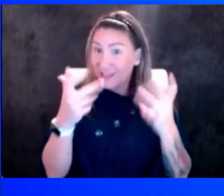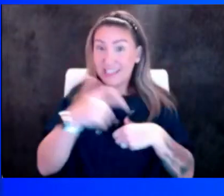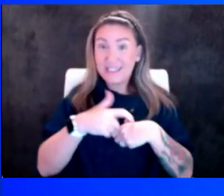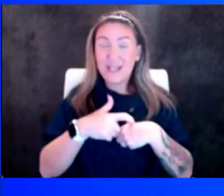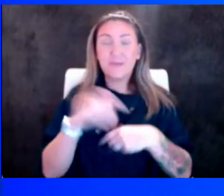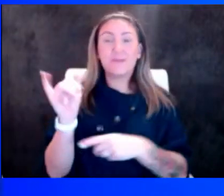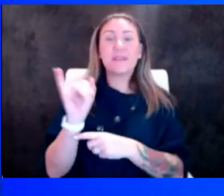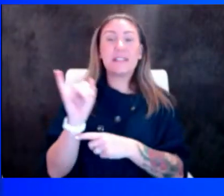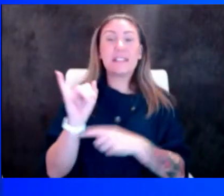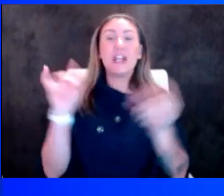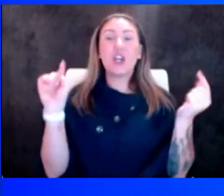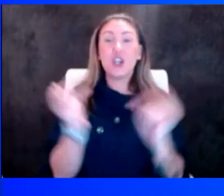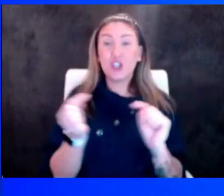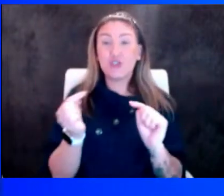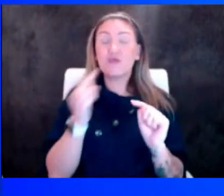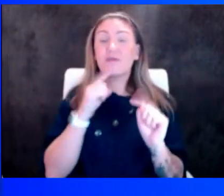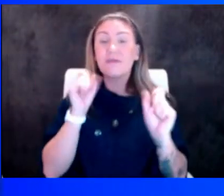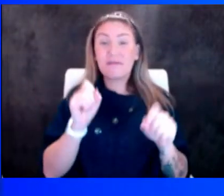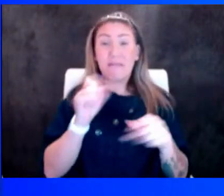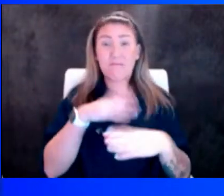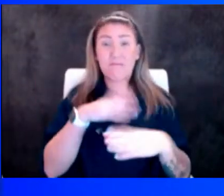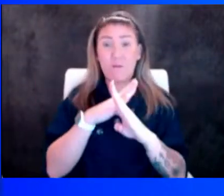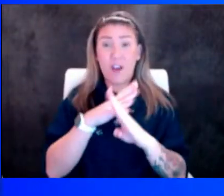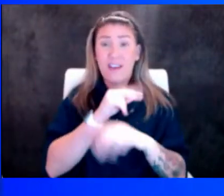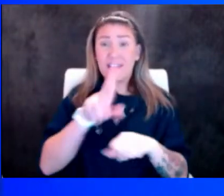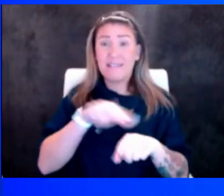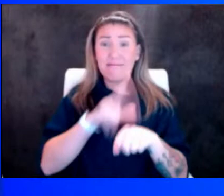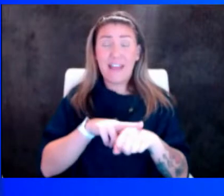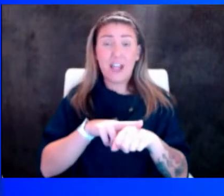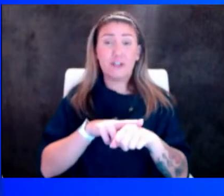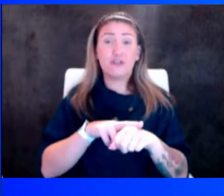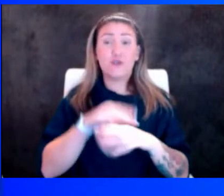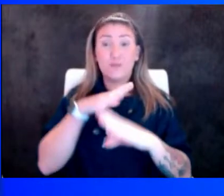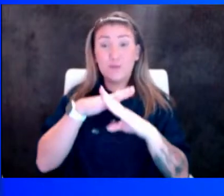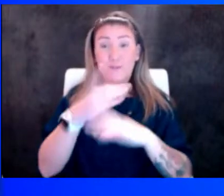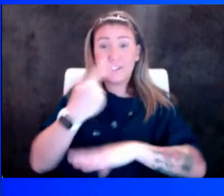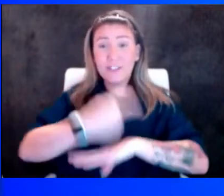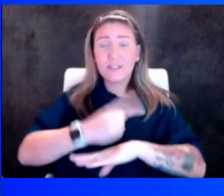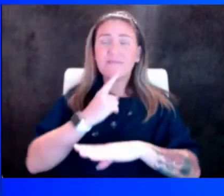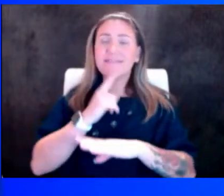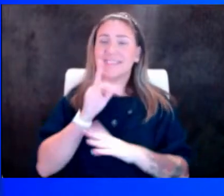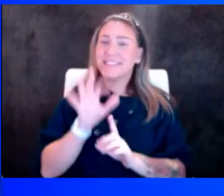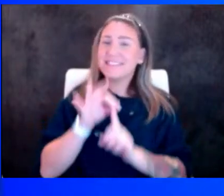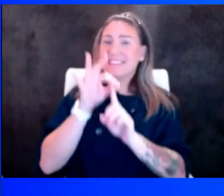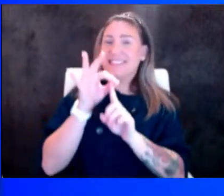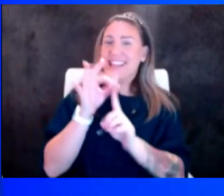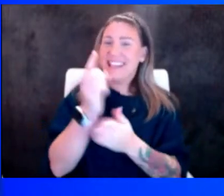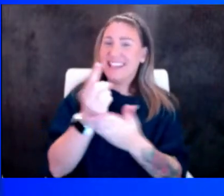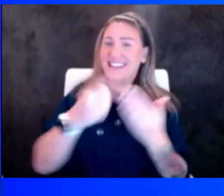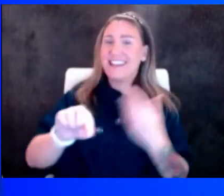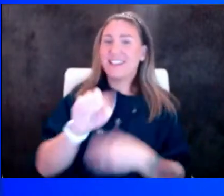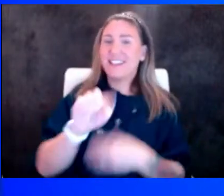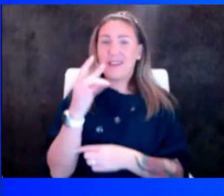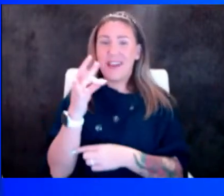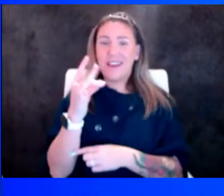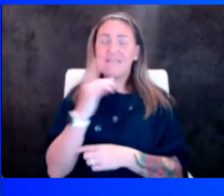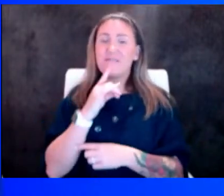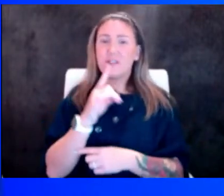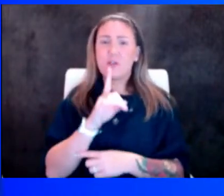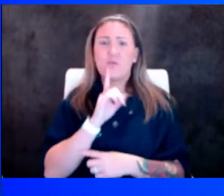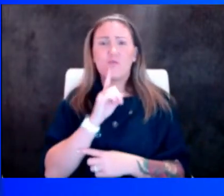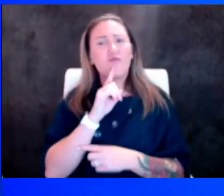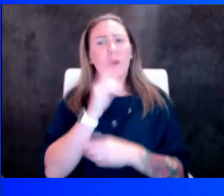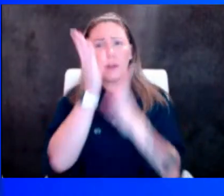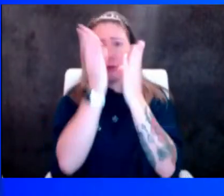and National Injury Prevention Day, I think, is a really unique opportunity that we have next week on the 18th to really raise awareness and